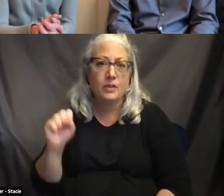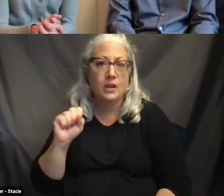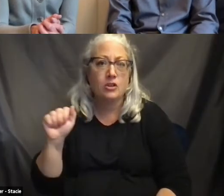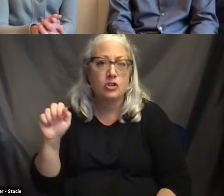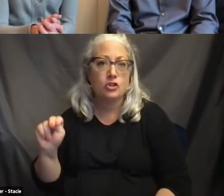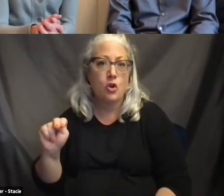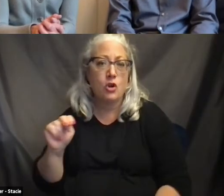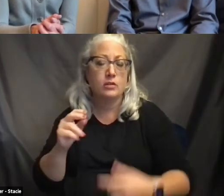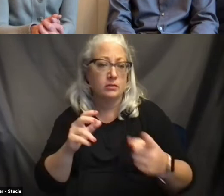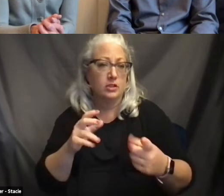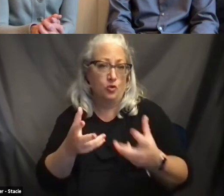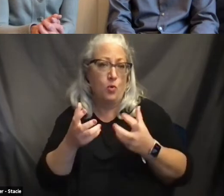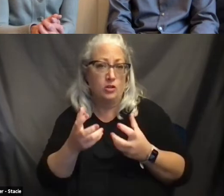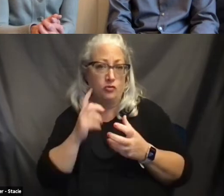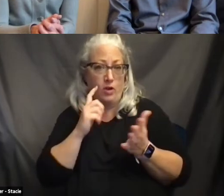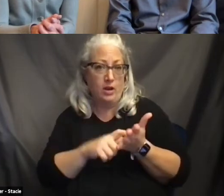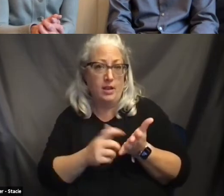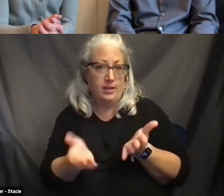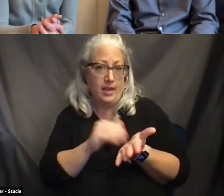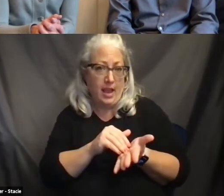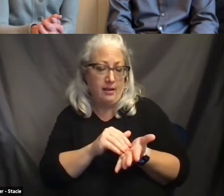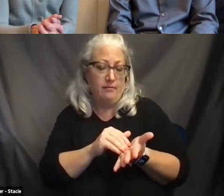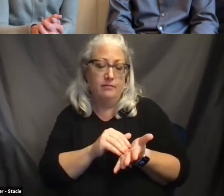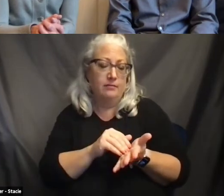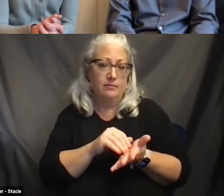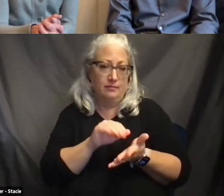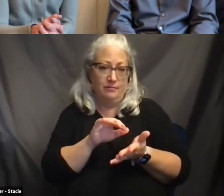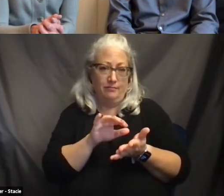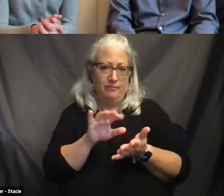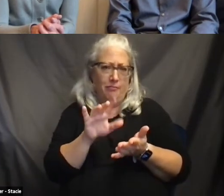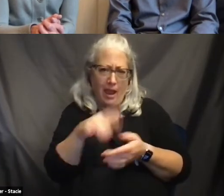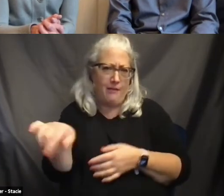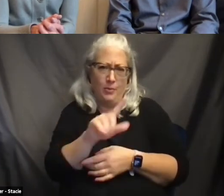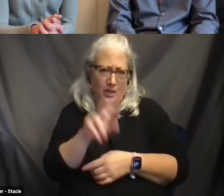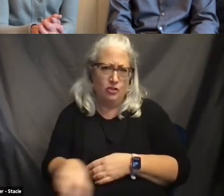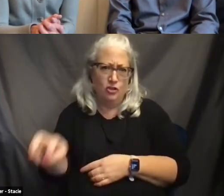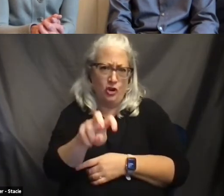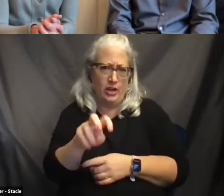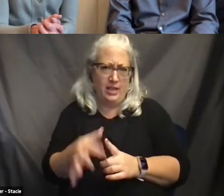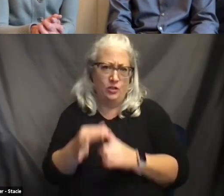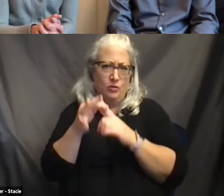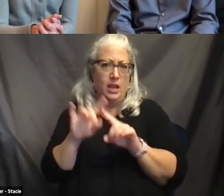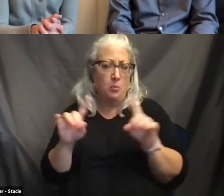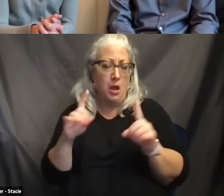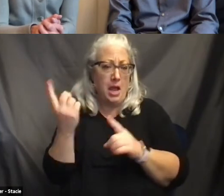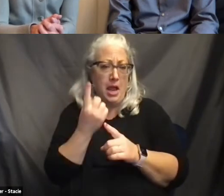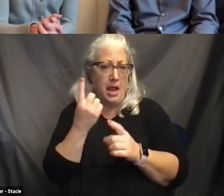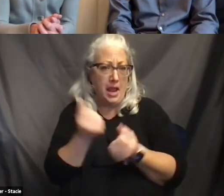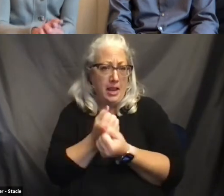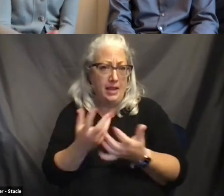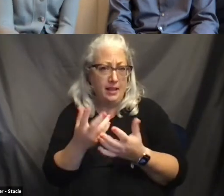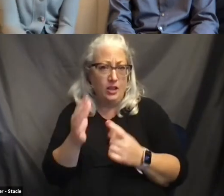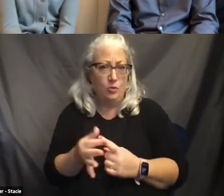to, you know, again, recognizing that everyone's journey is unique, is there anything that you would recommend for